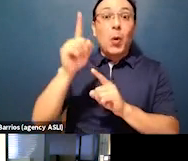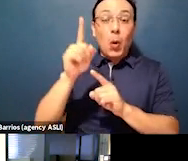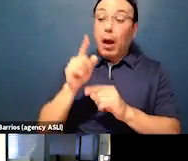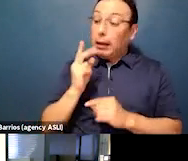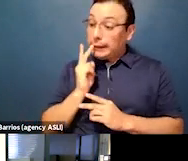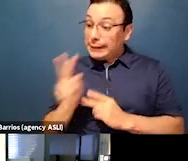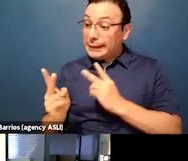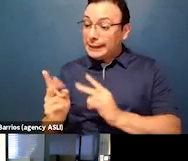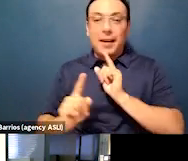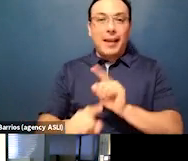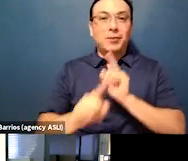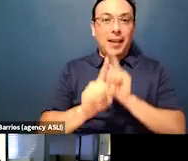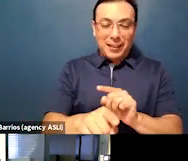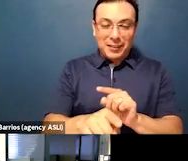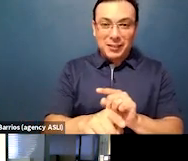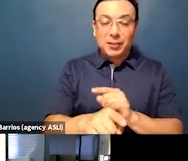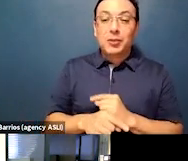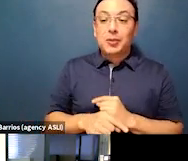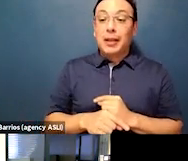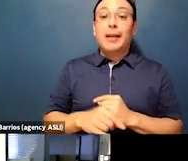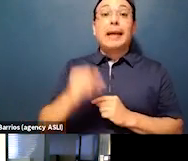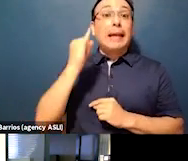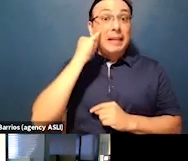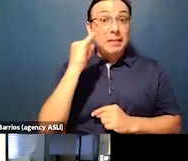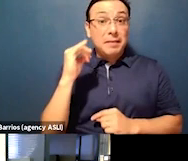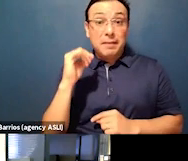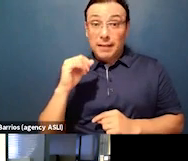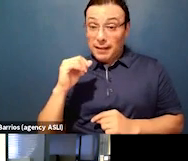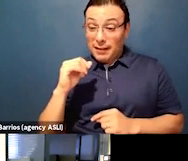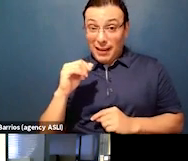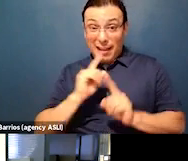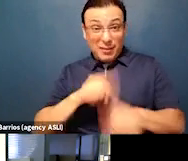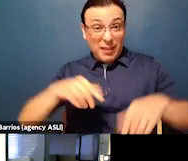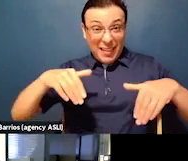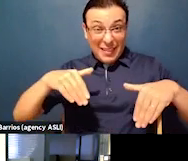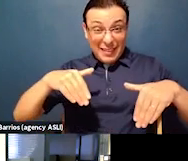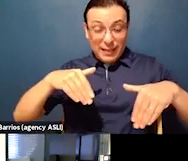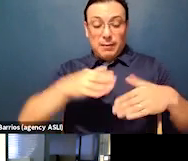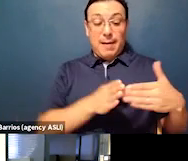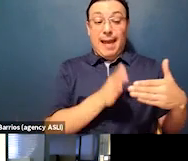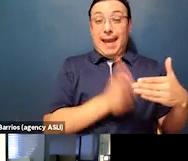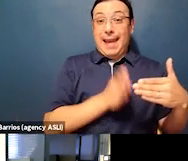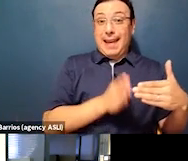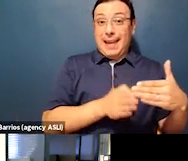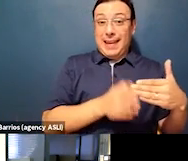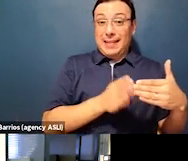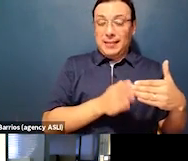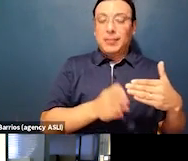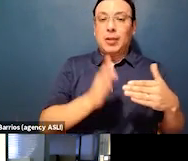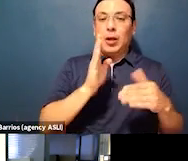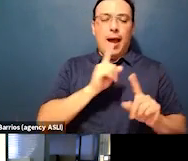will get to your questions, as many as possible, before the end of the session today. So with that said,